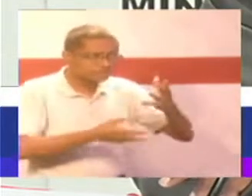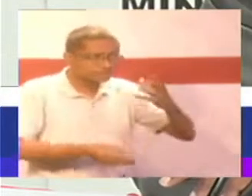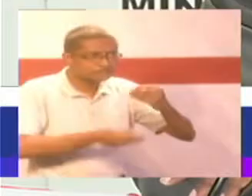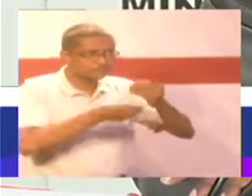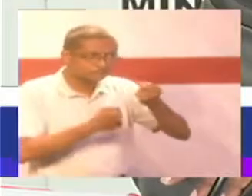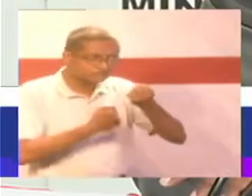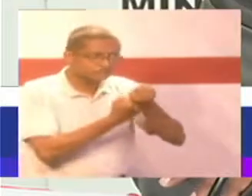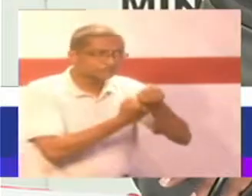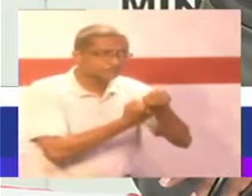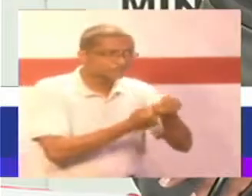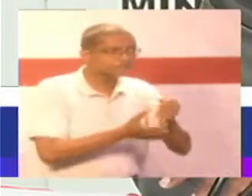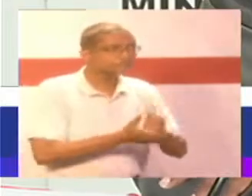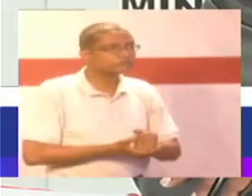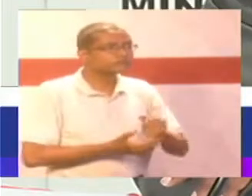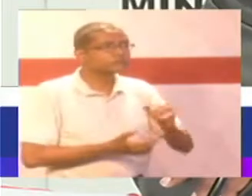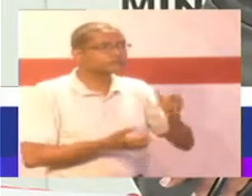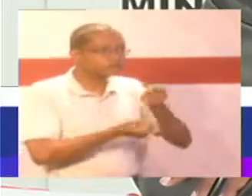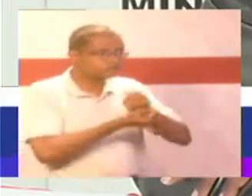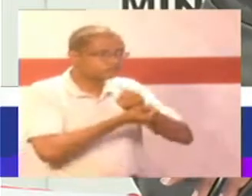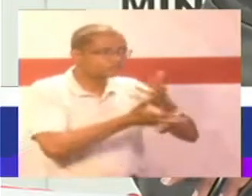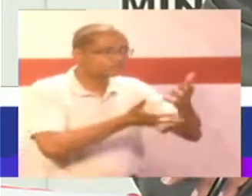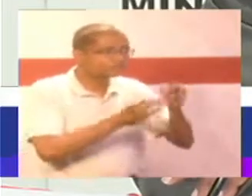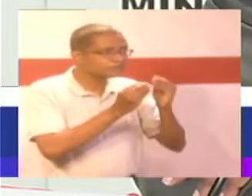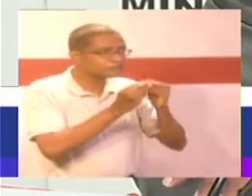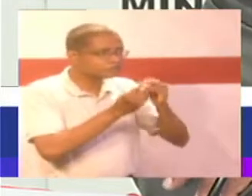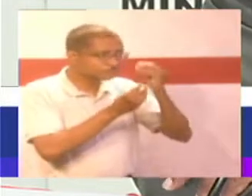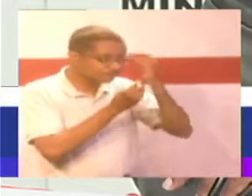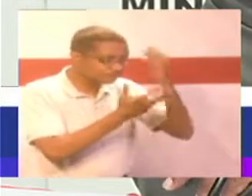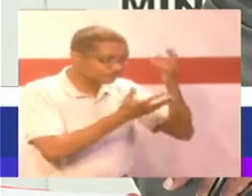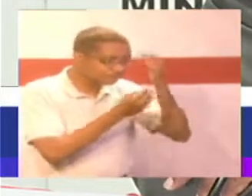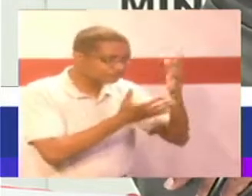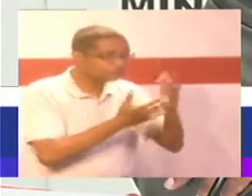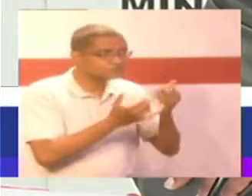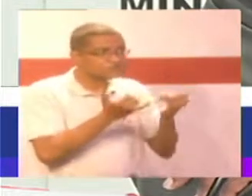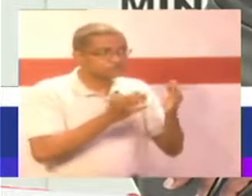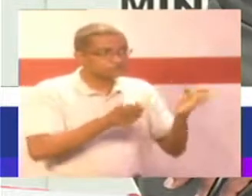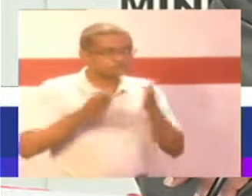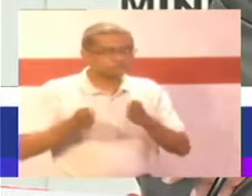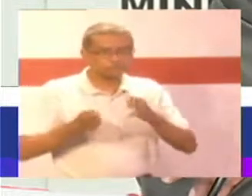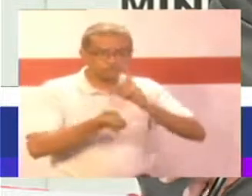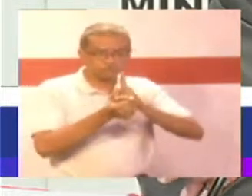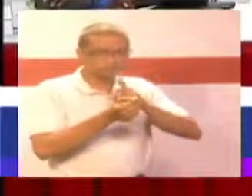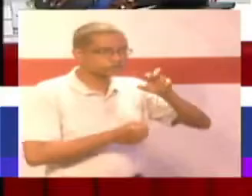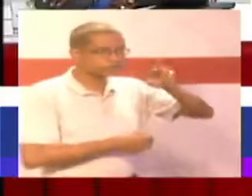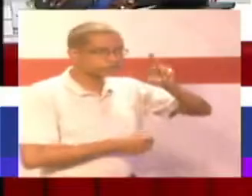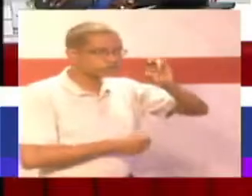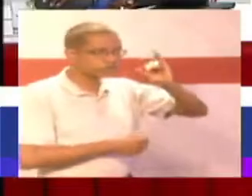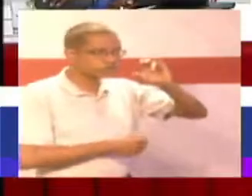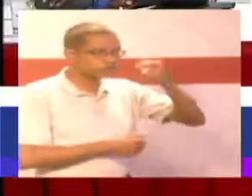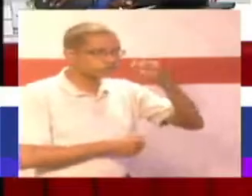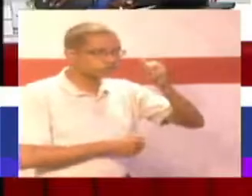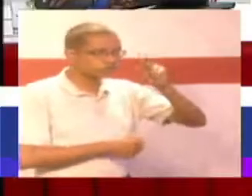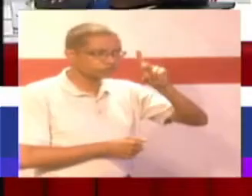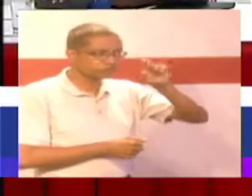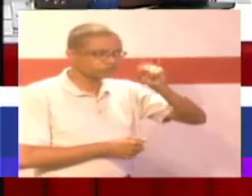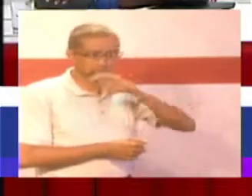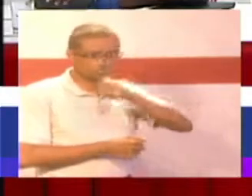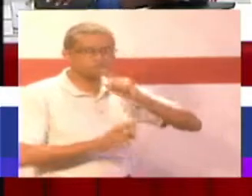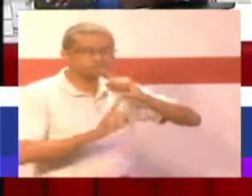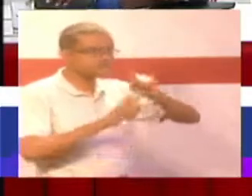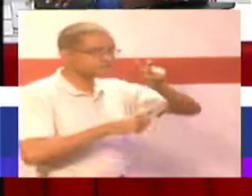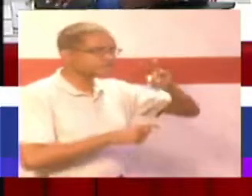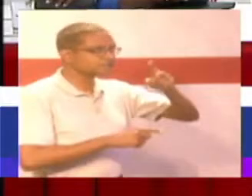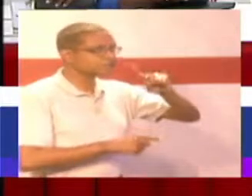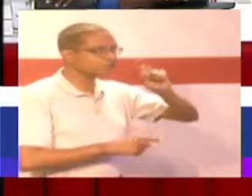to analysis of data. I'll turn you over to Dr. Richards for the second bit of your question. Thank you, Mr.